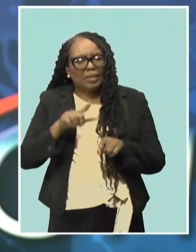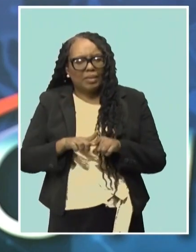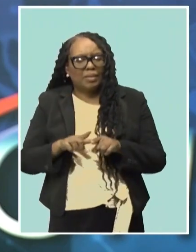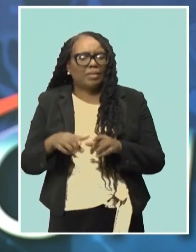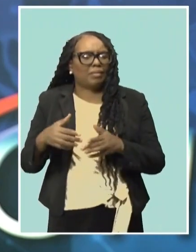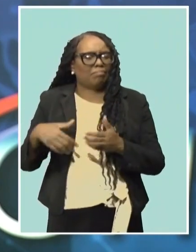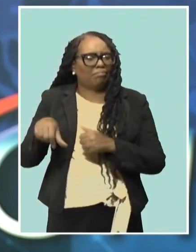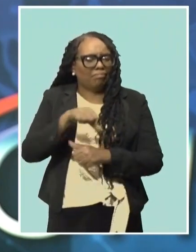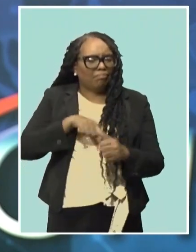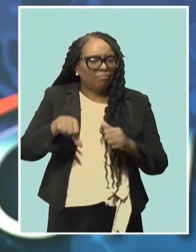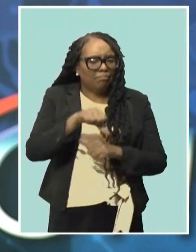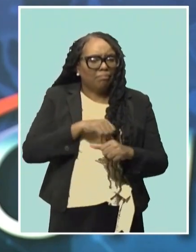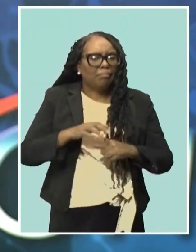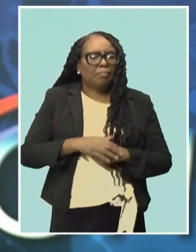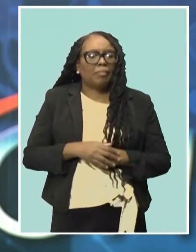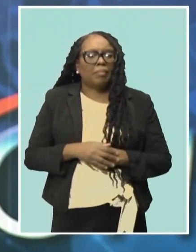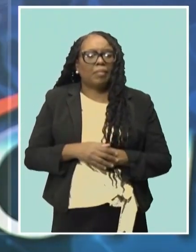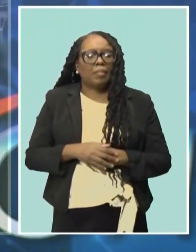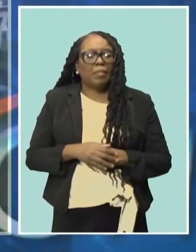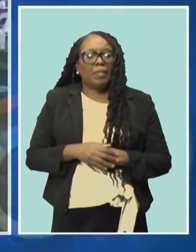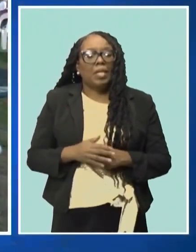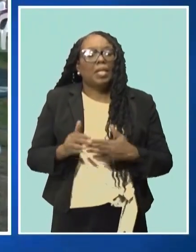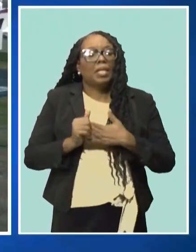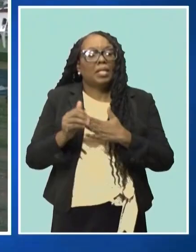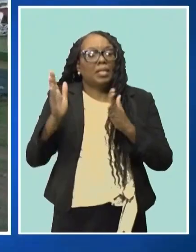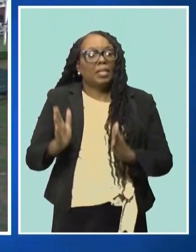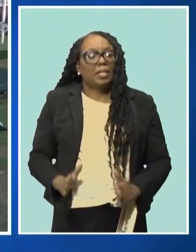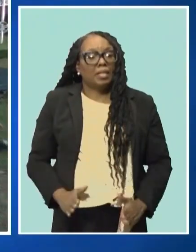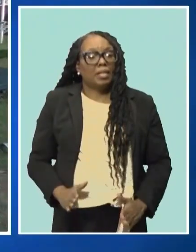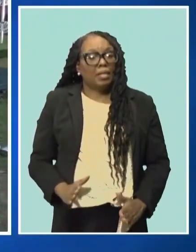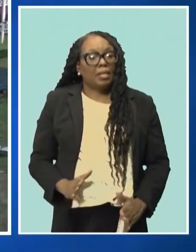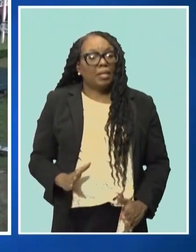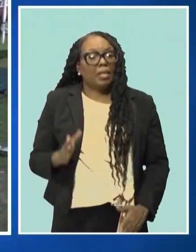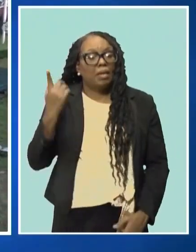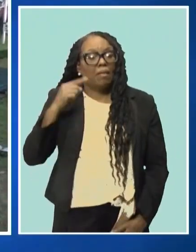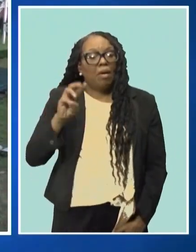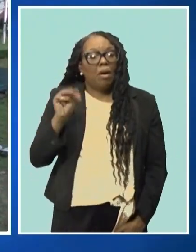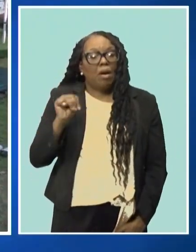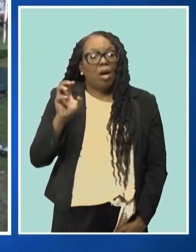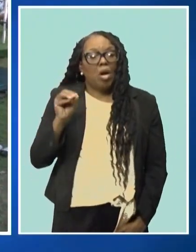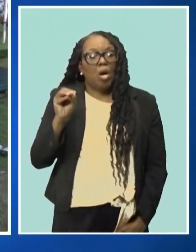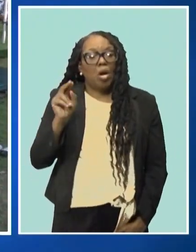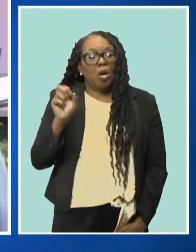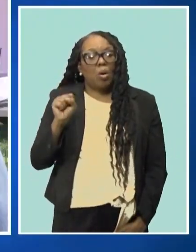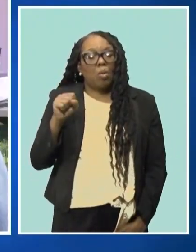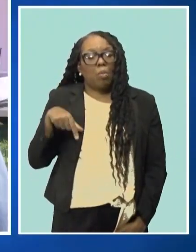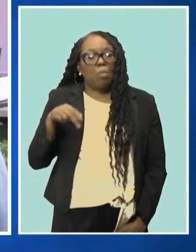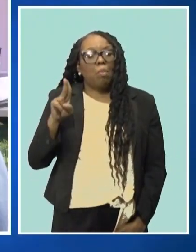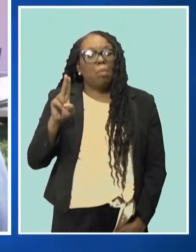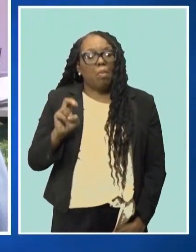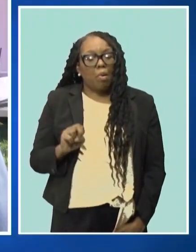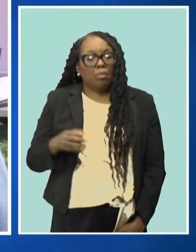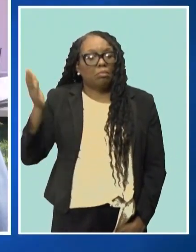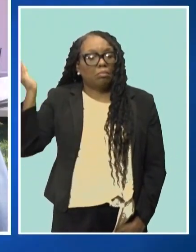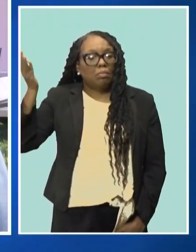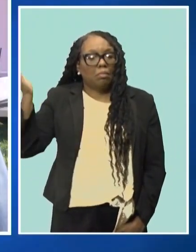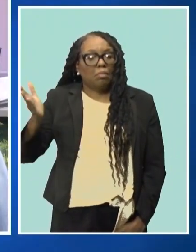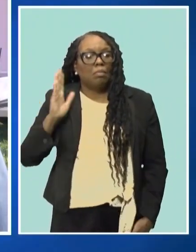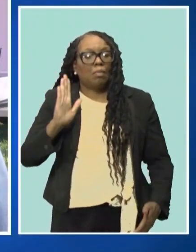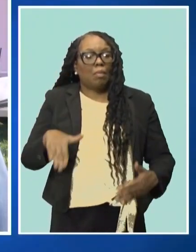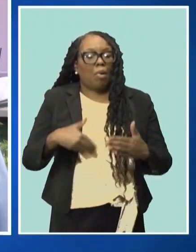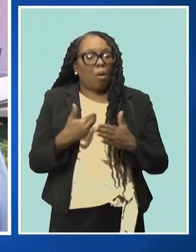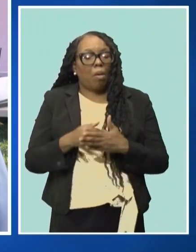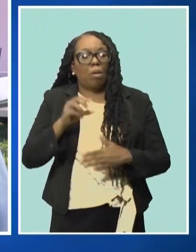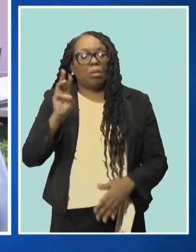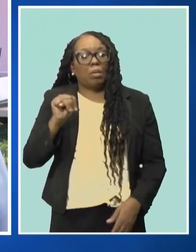continues. The call has come from Imam of the Darul Fazal Mosque, Hanzala Gangat. He was addressing Muslims gathered